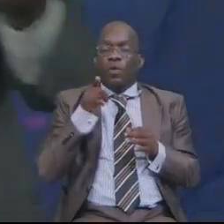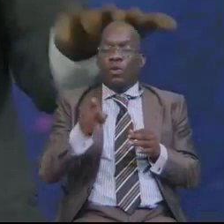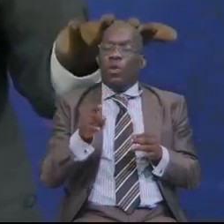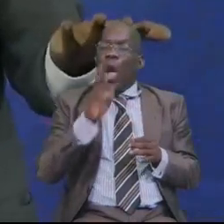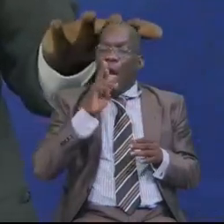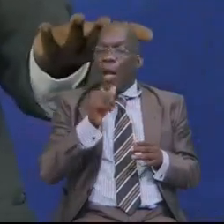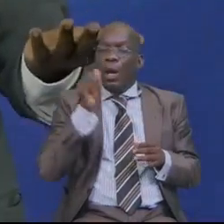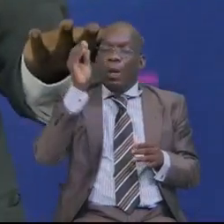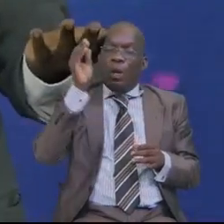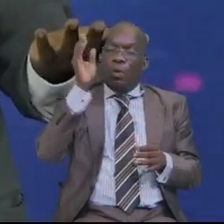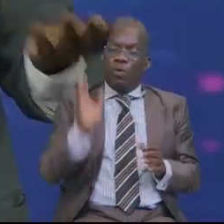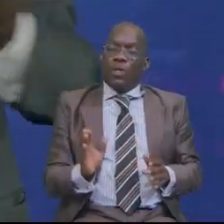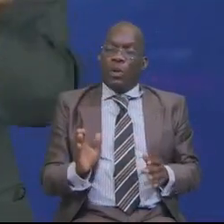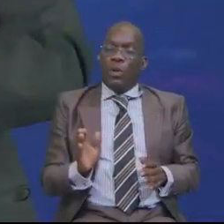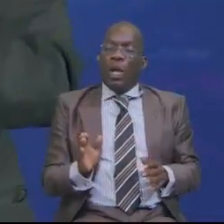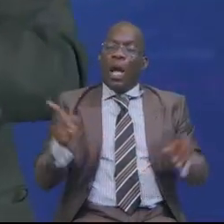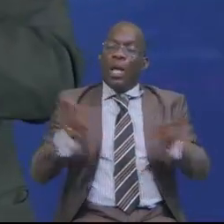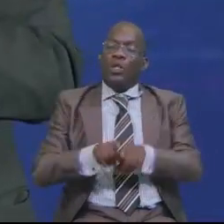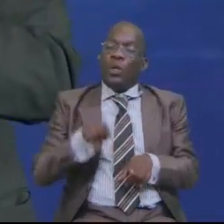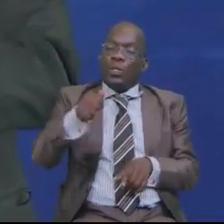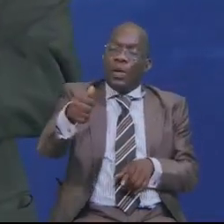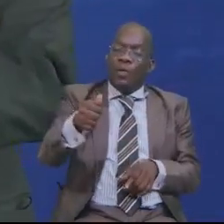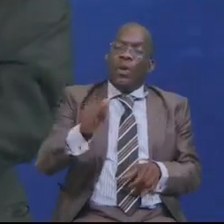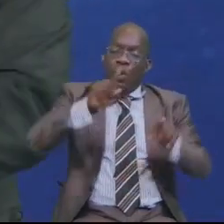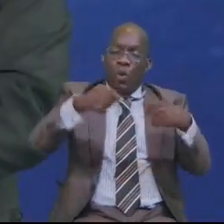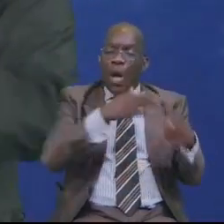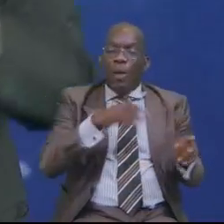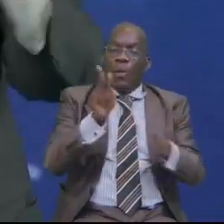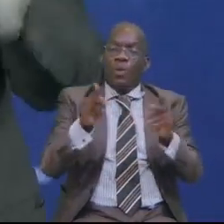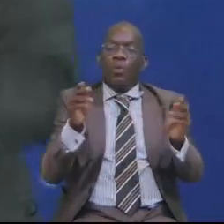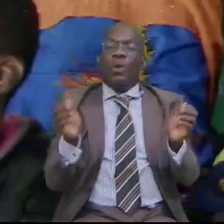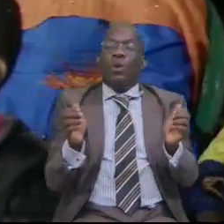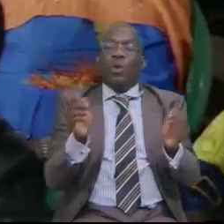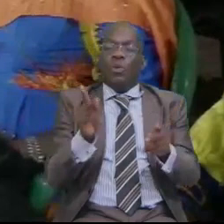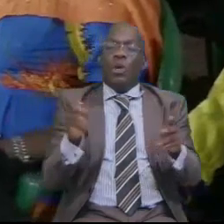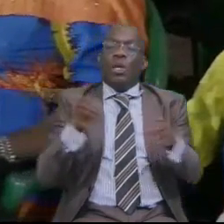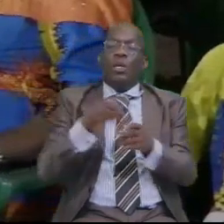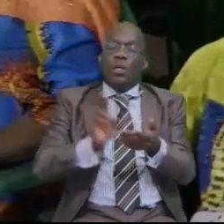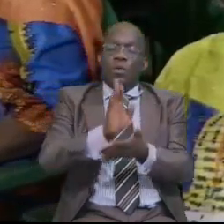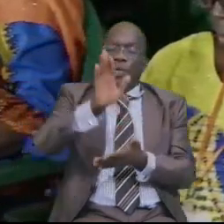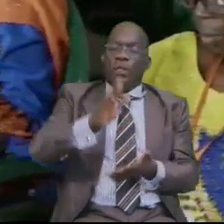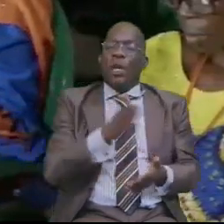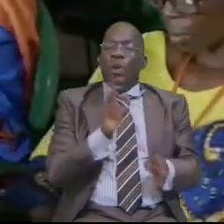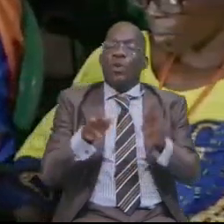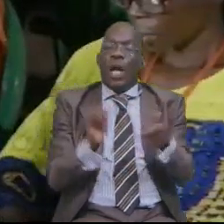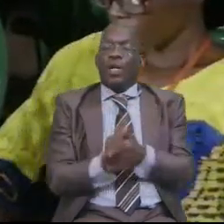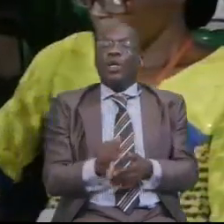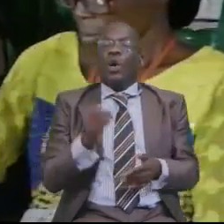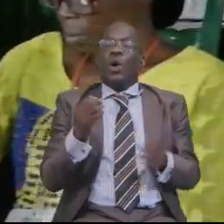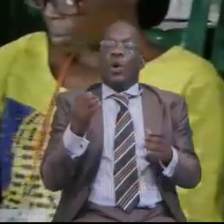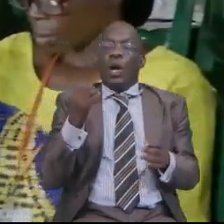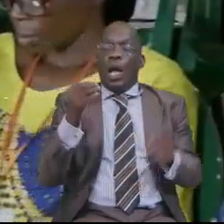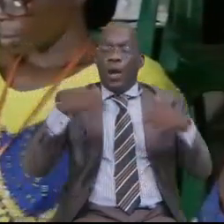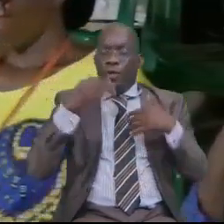professor, professors like yourself, those who have studied the depth and the height and the branches and the root of